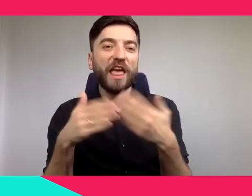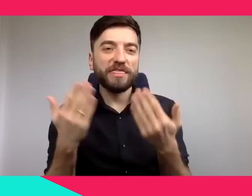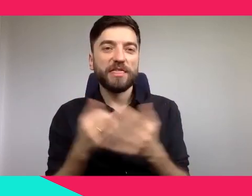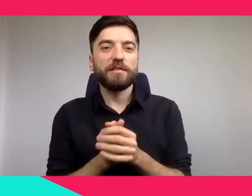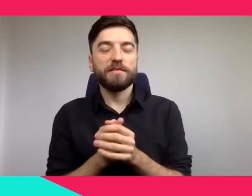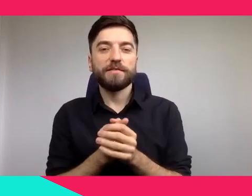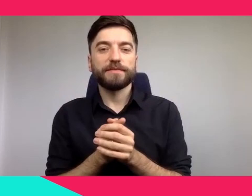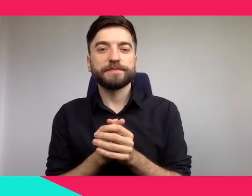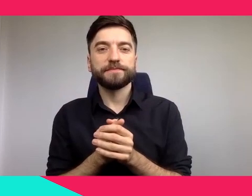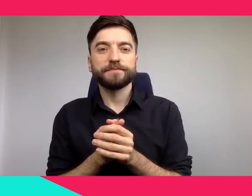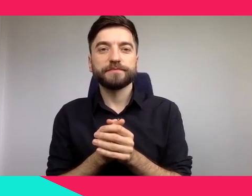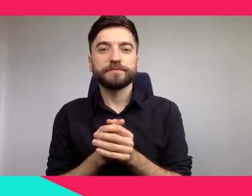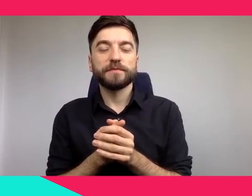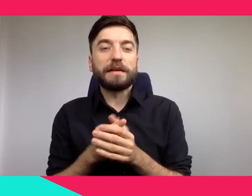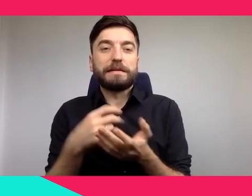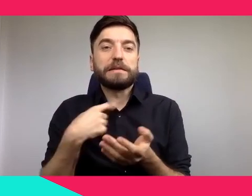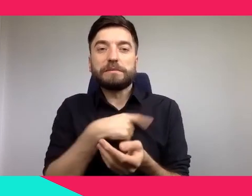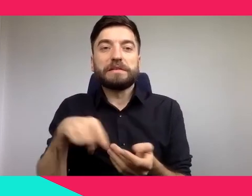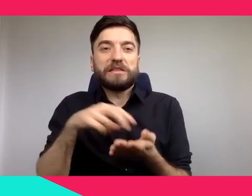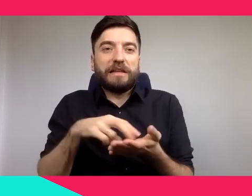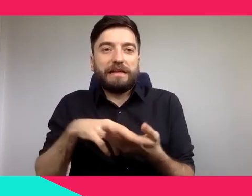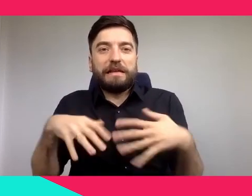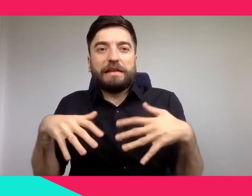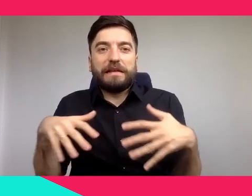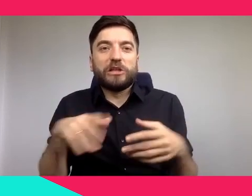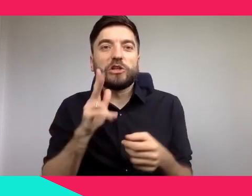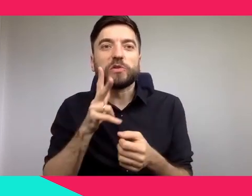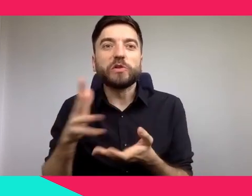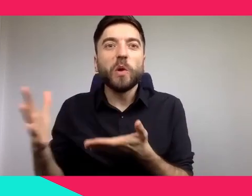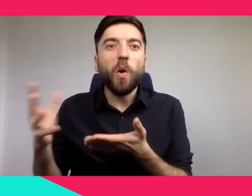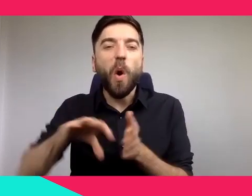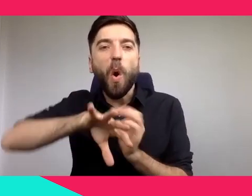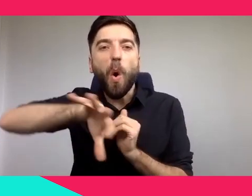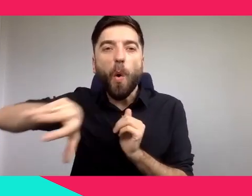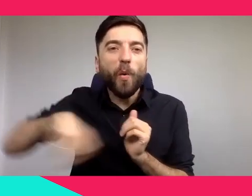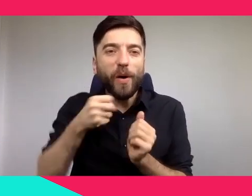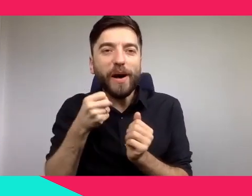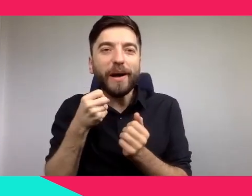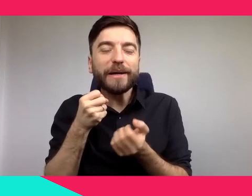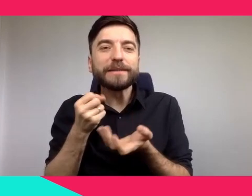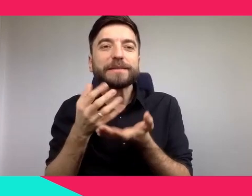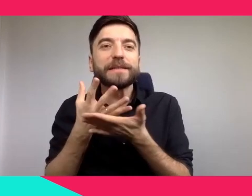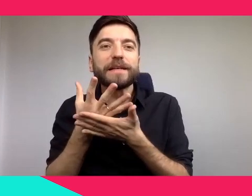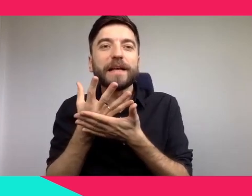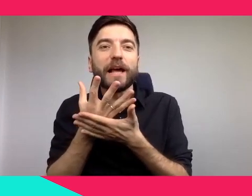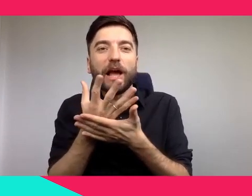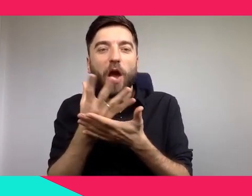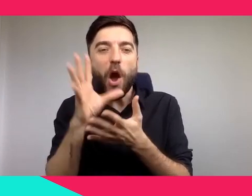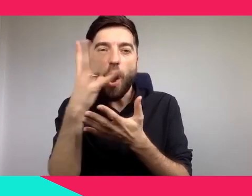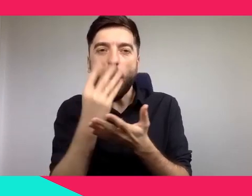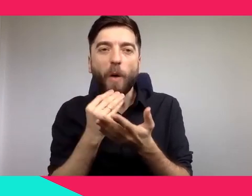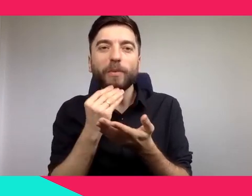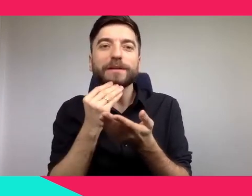pictures and do something nasty with it. That was actually the reality going on the internet. we just didn't